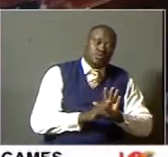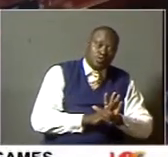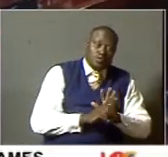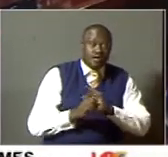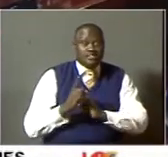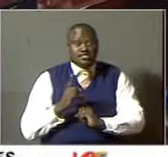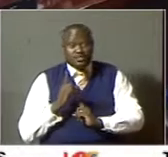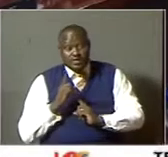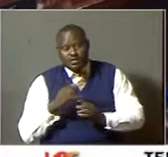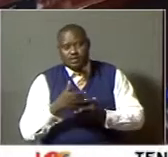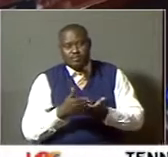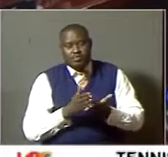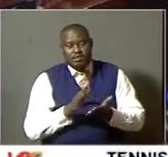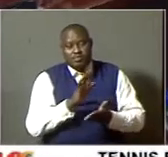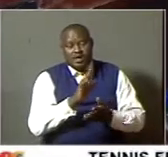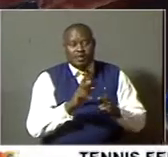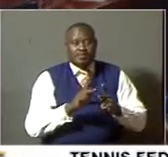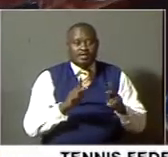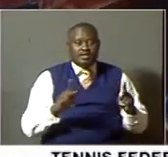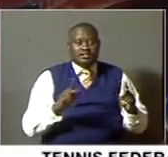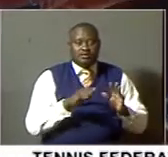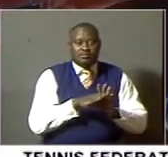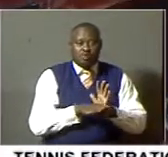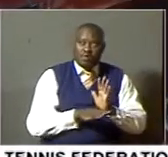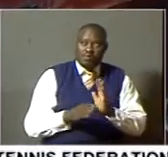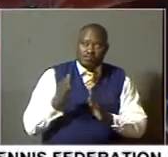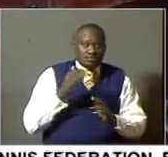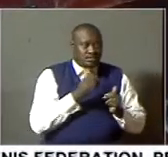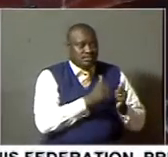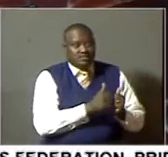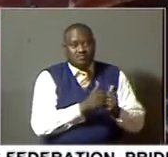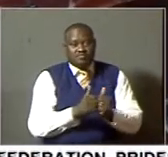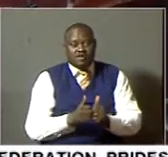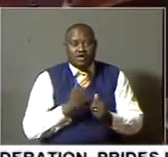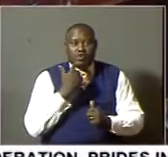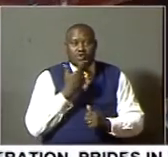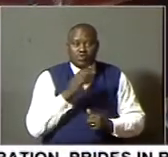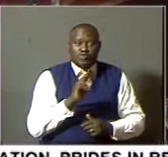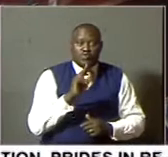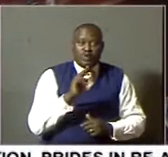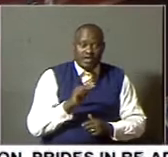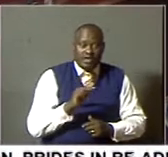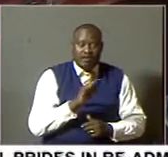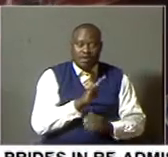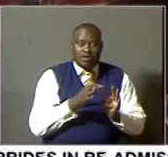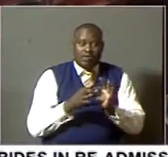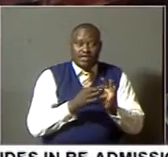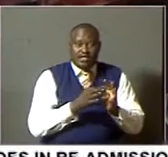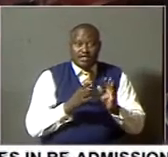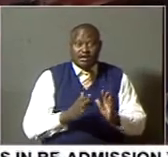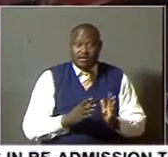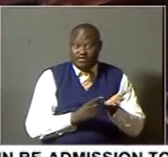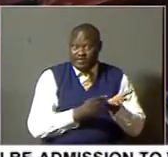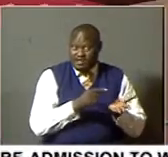the Department of Peacekeeping Operations. He was accompanied, among others, by the UN resident coordinator, Mr.